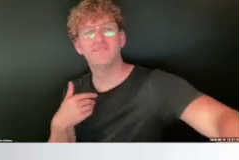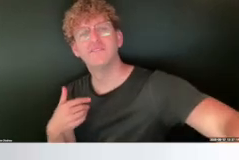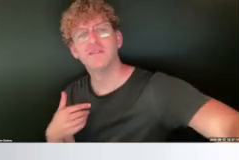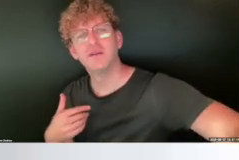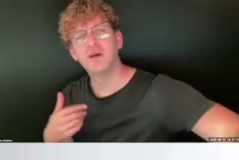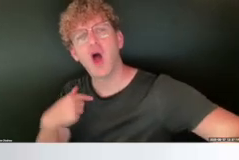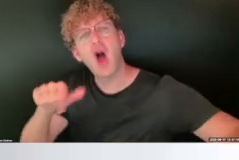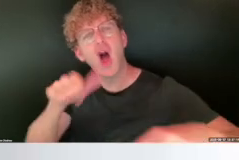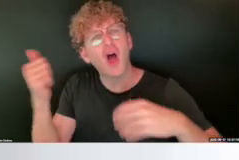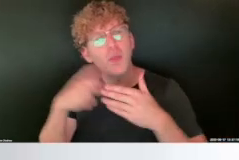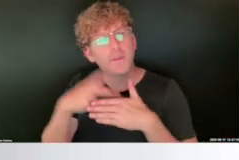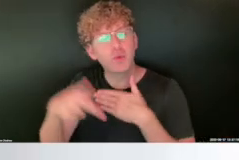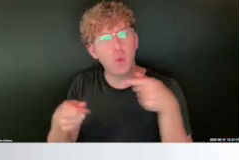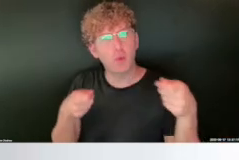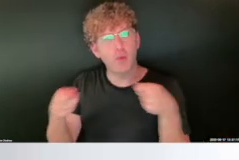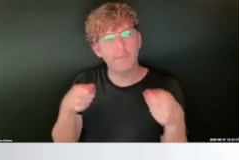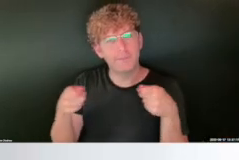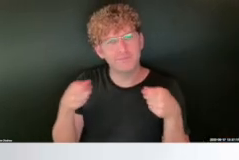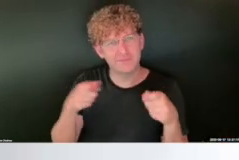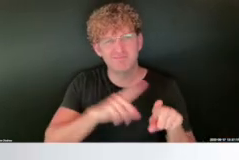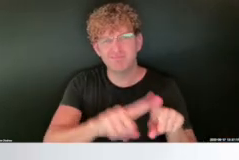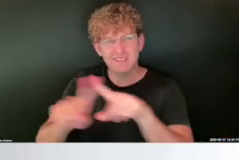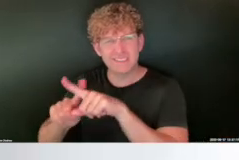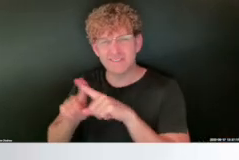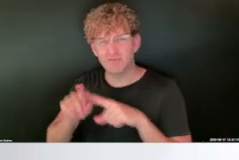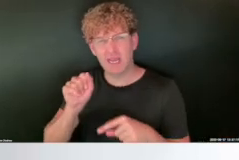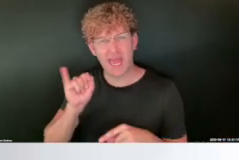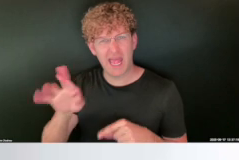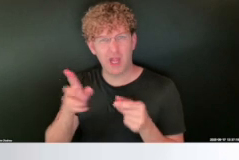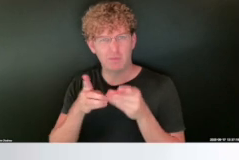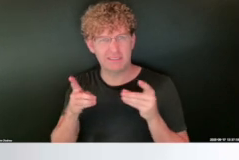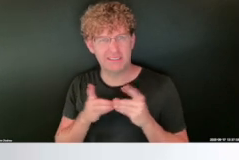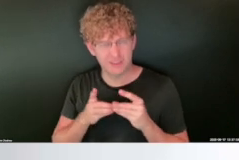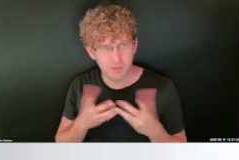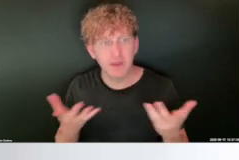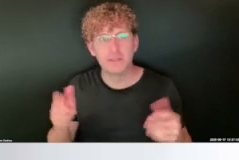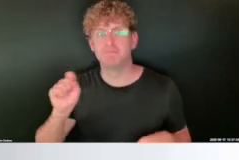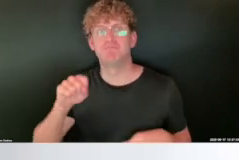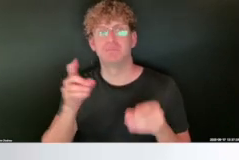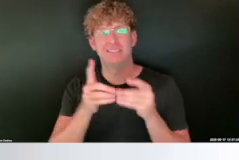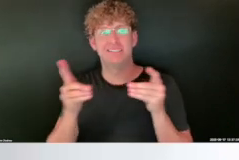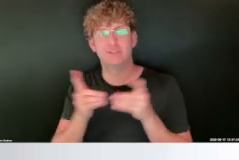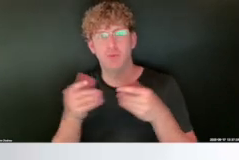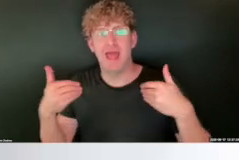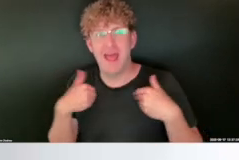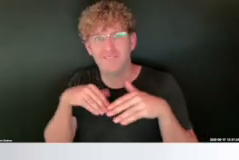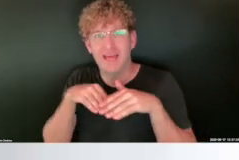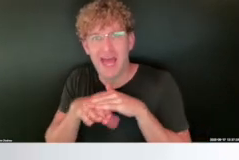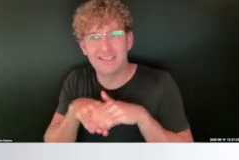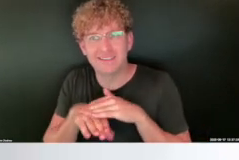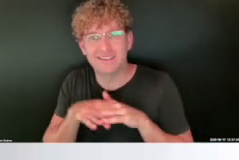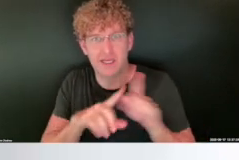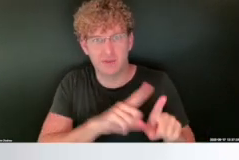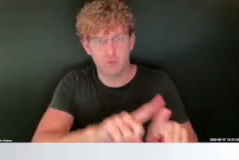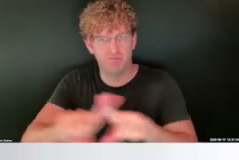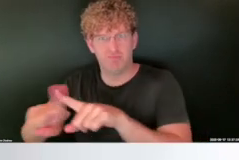air districts as well. But yes, the districts do have access to other fund sources for medium and heavy duty projects,